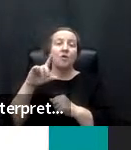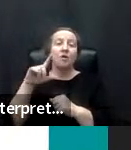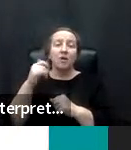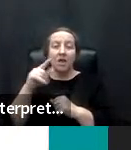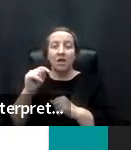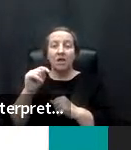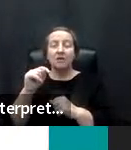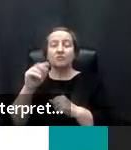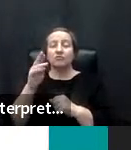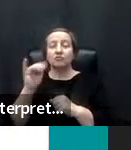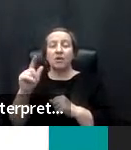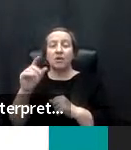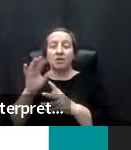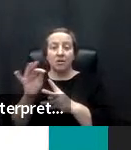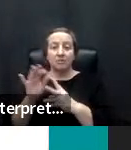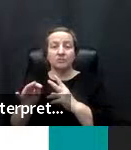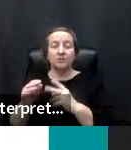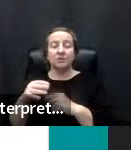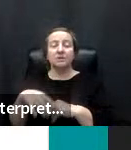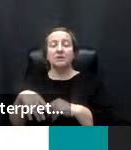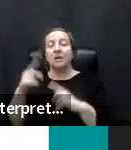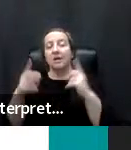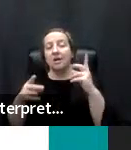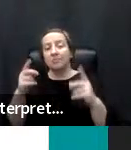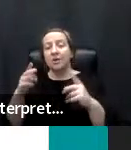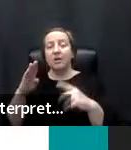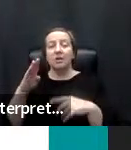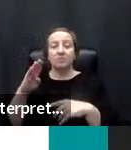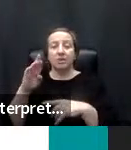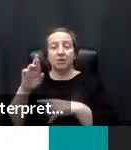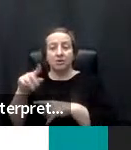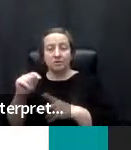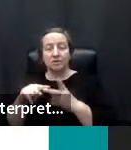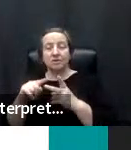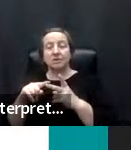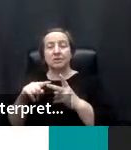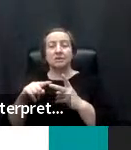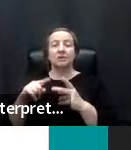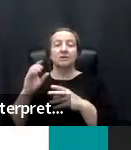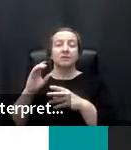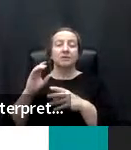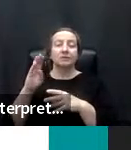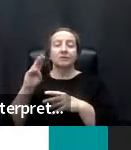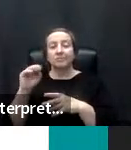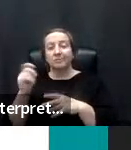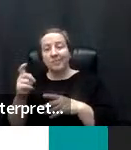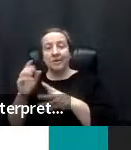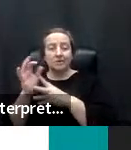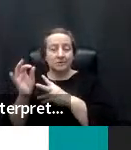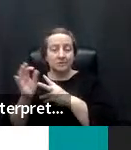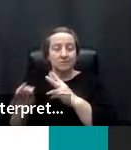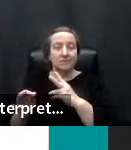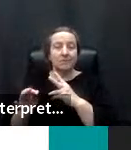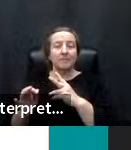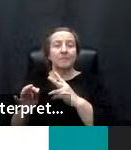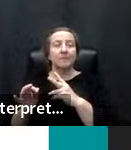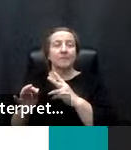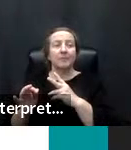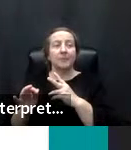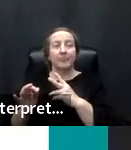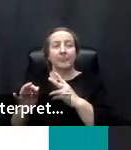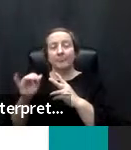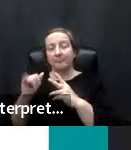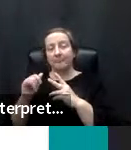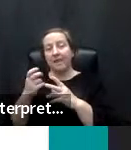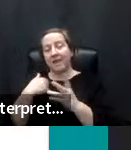options, and the hybrid bus rapid transit and light rail option that is has a